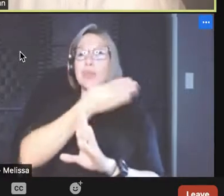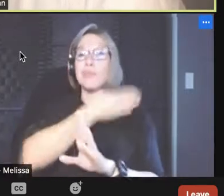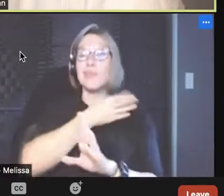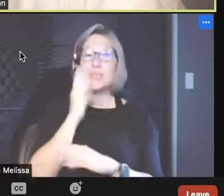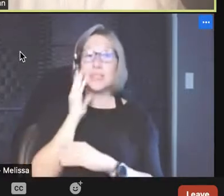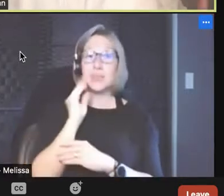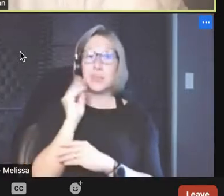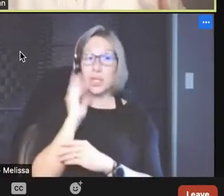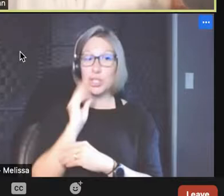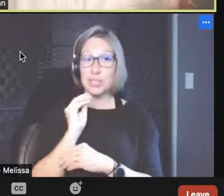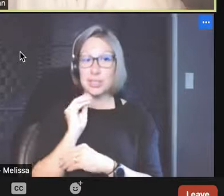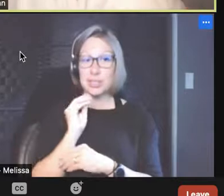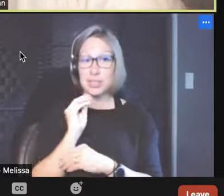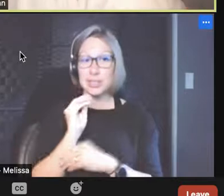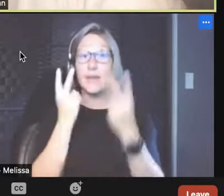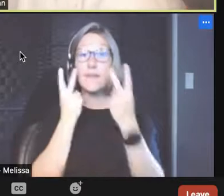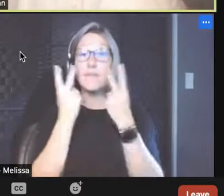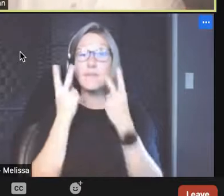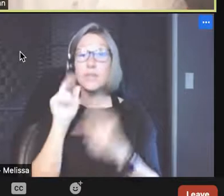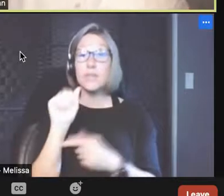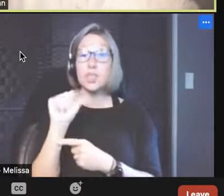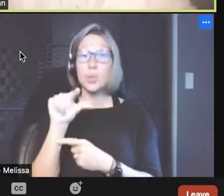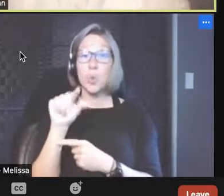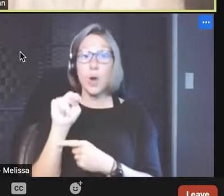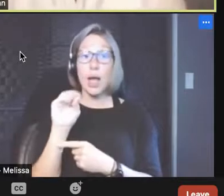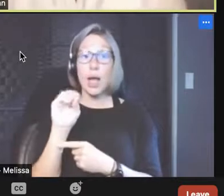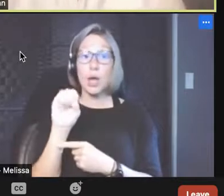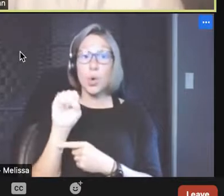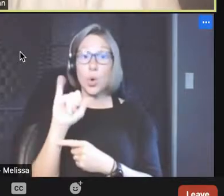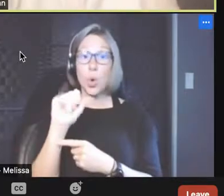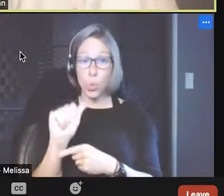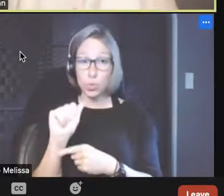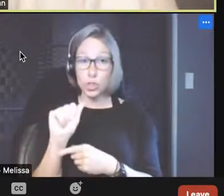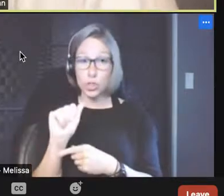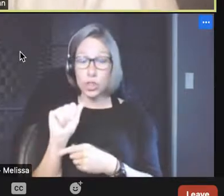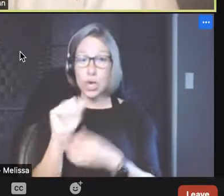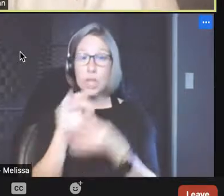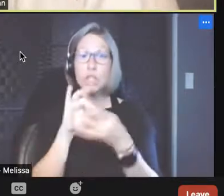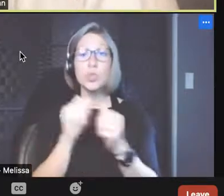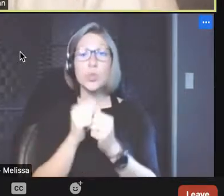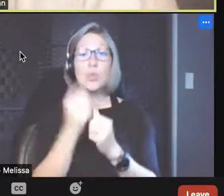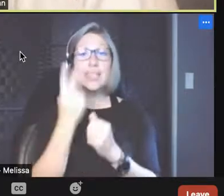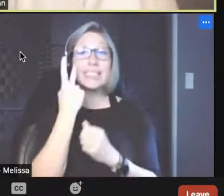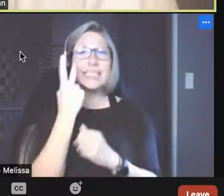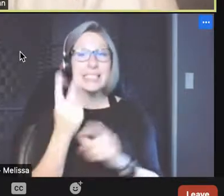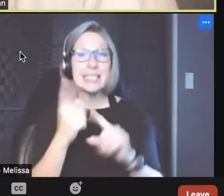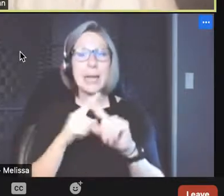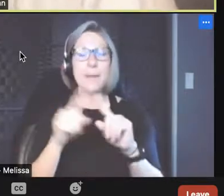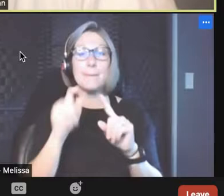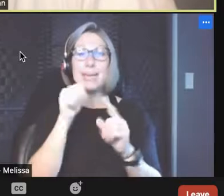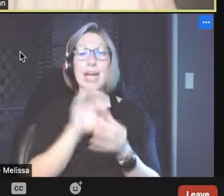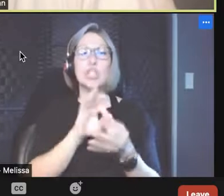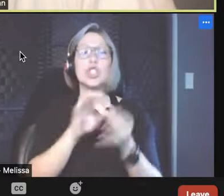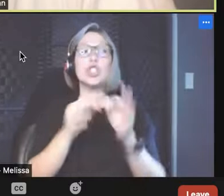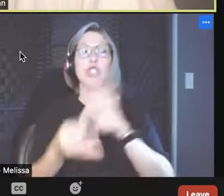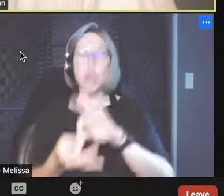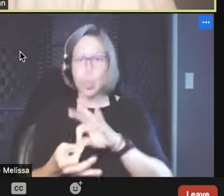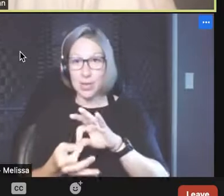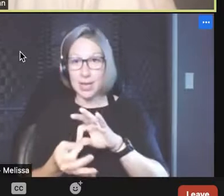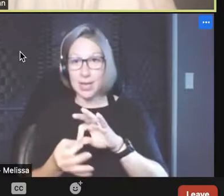Okay, visual agnosia, as you know, is associated with seeing but not interpreting, and therefore compensatory skills such